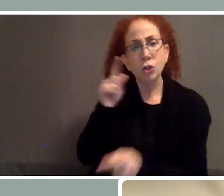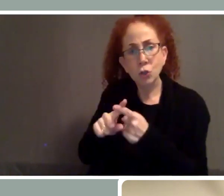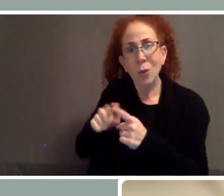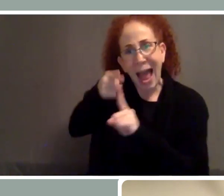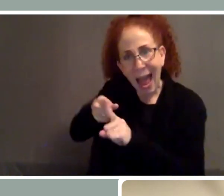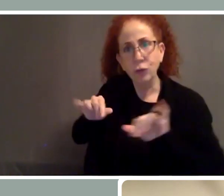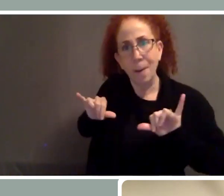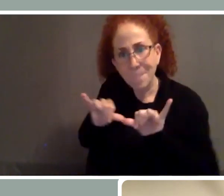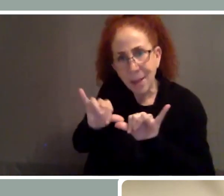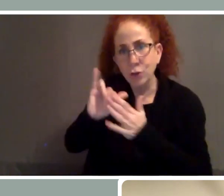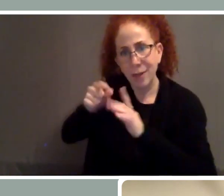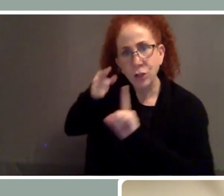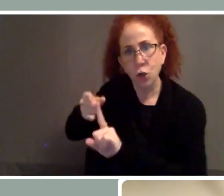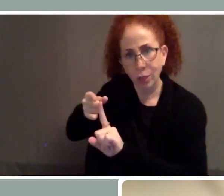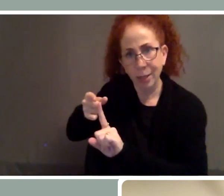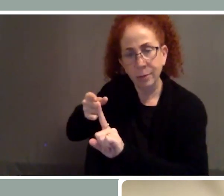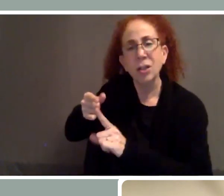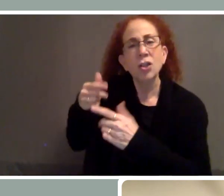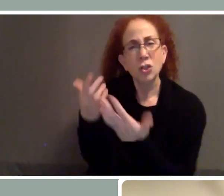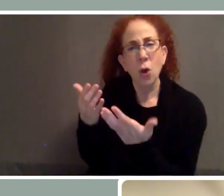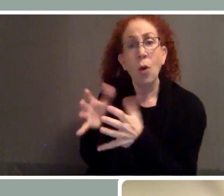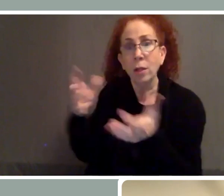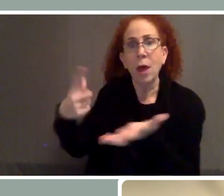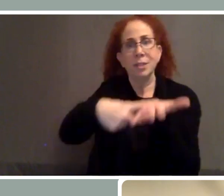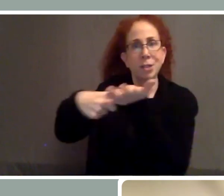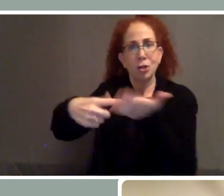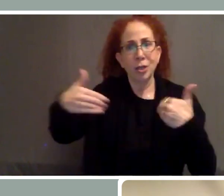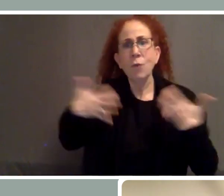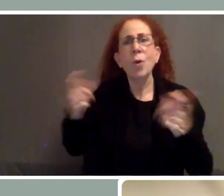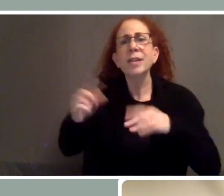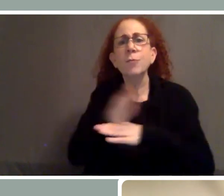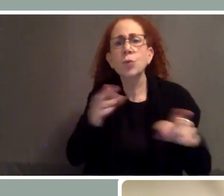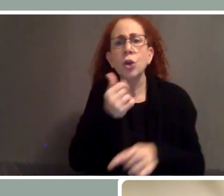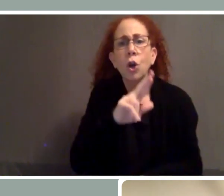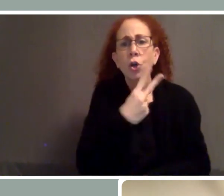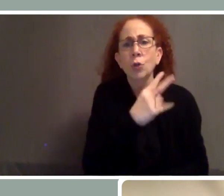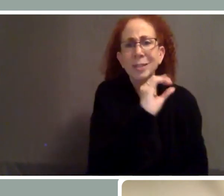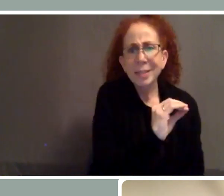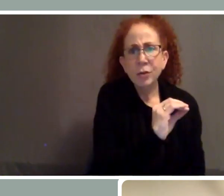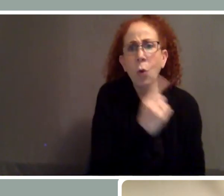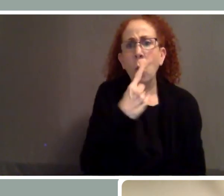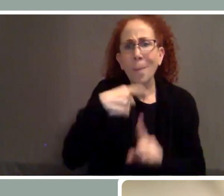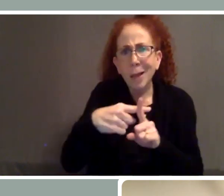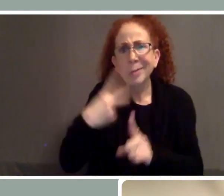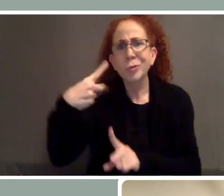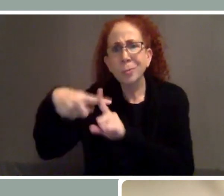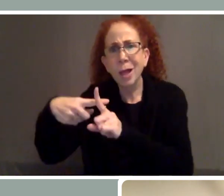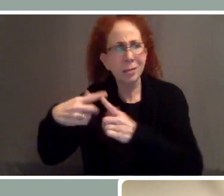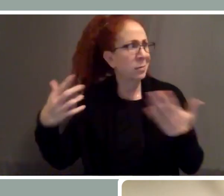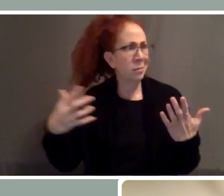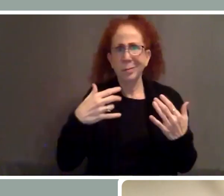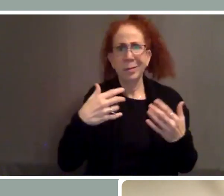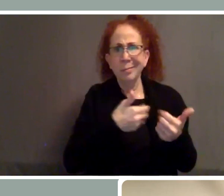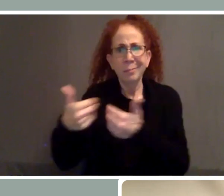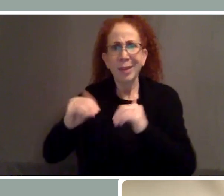accurately measure the target. And so there's been a lot of discussion, what's the difference between HER2 0, HER2 1+, HER2 2+, where do you draw the line,